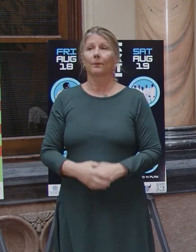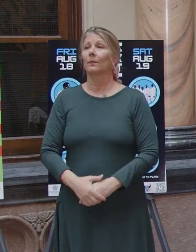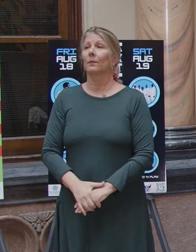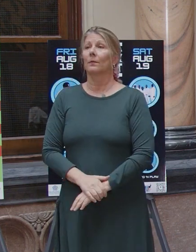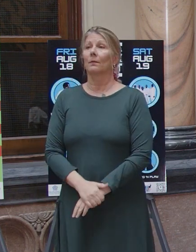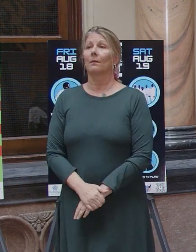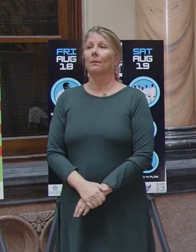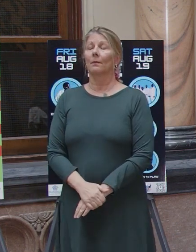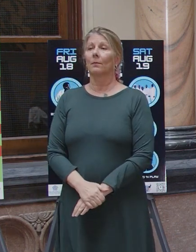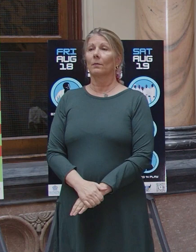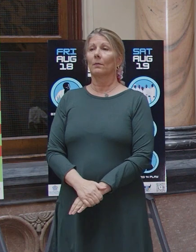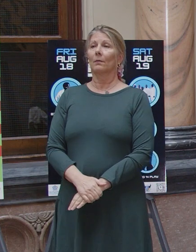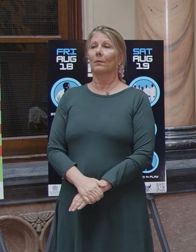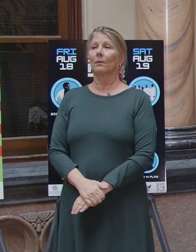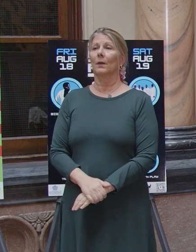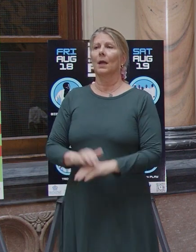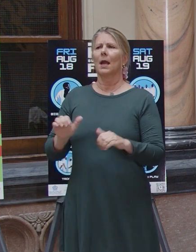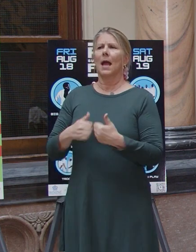ahead.